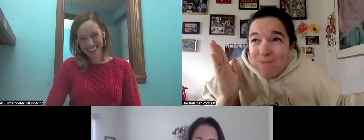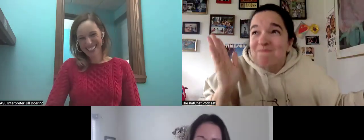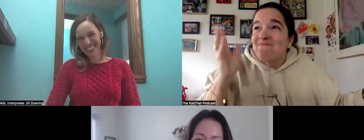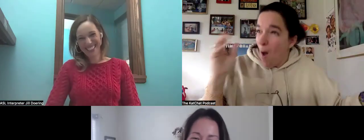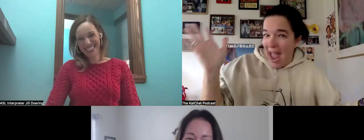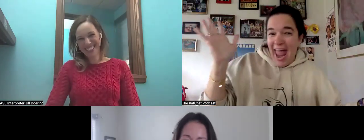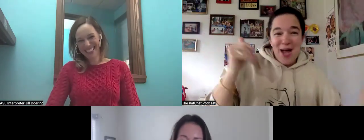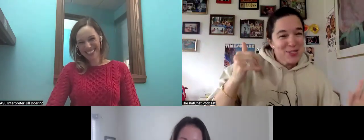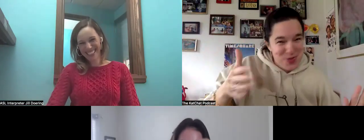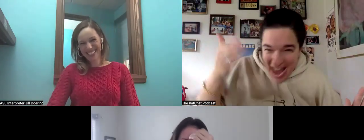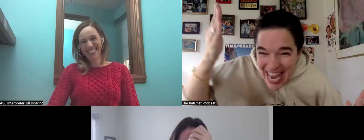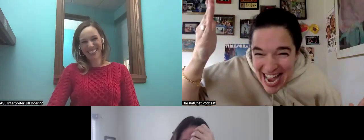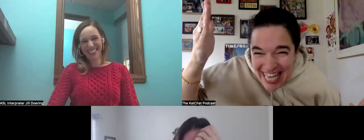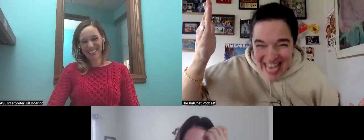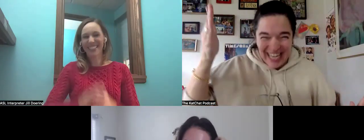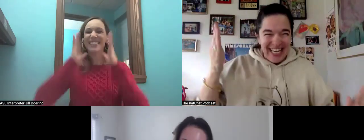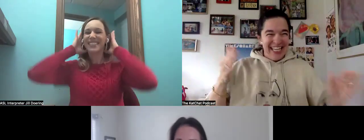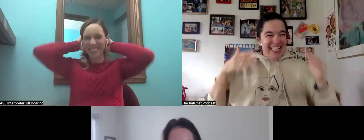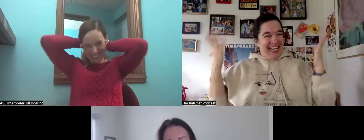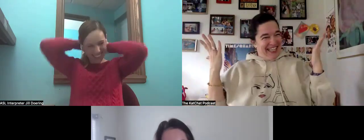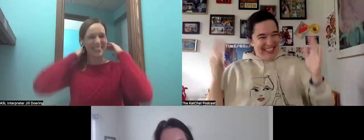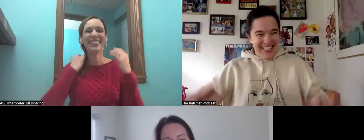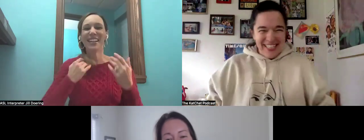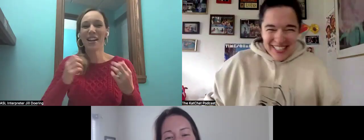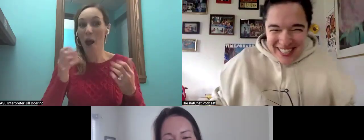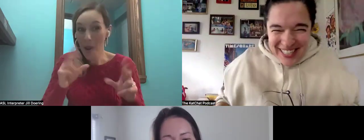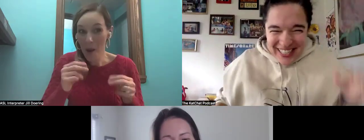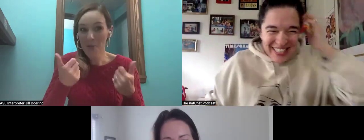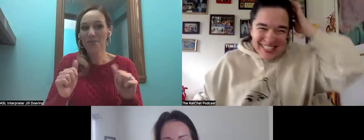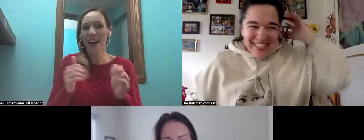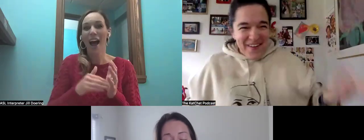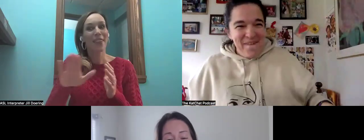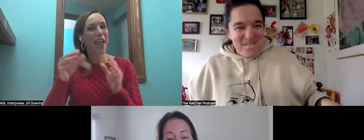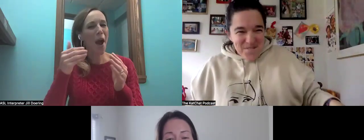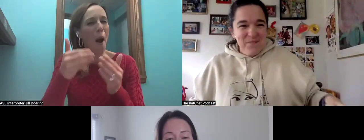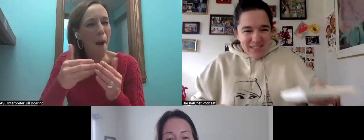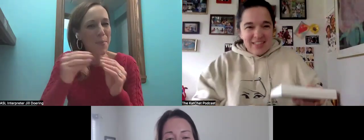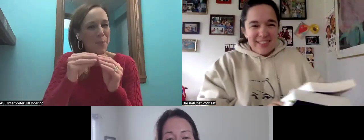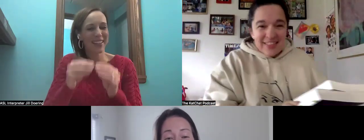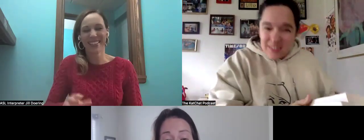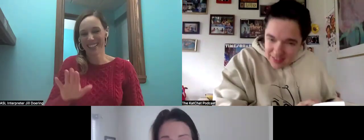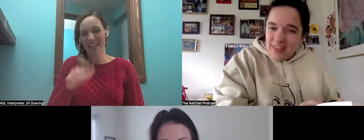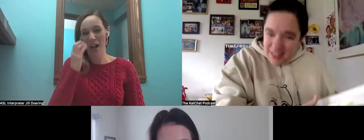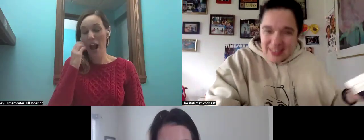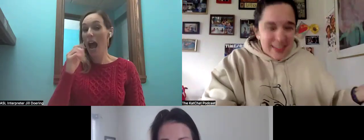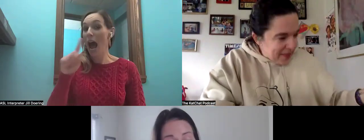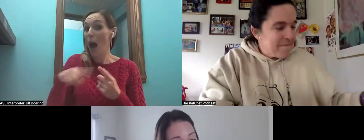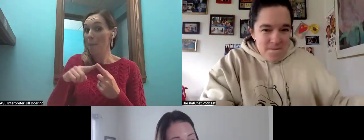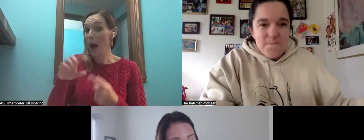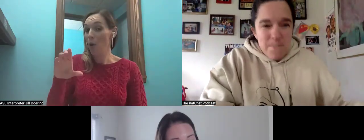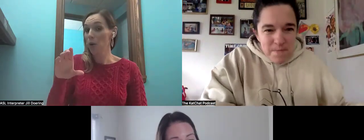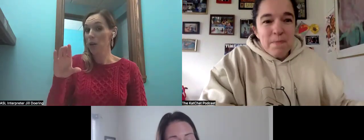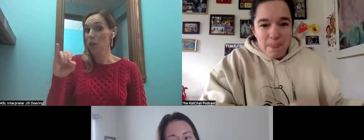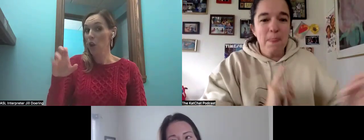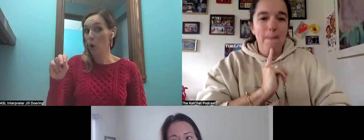no, okay, try again. Yeah, the almost kiss, right? Also about the coin, just so